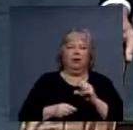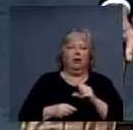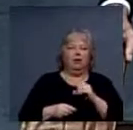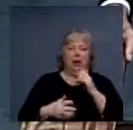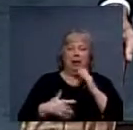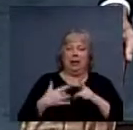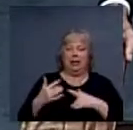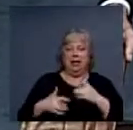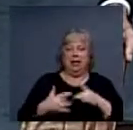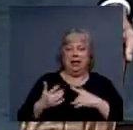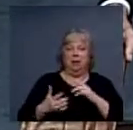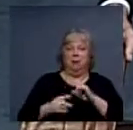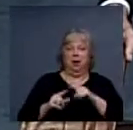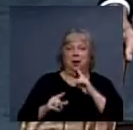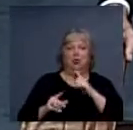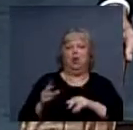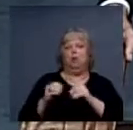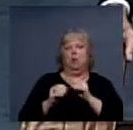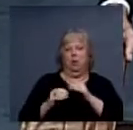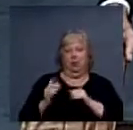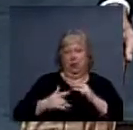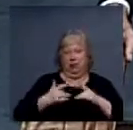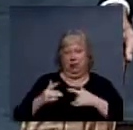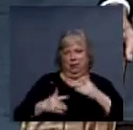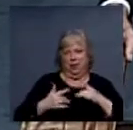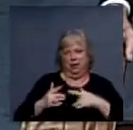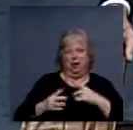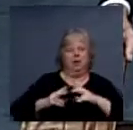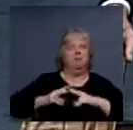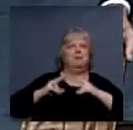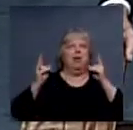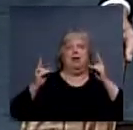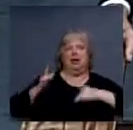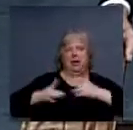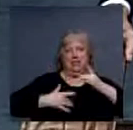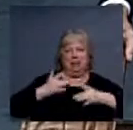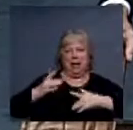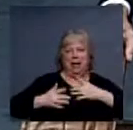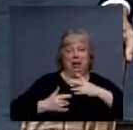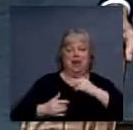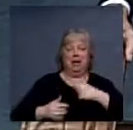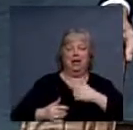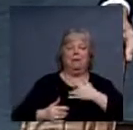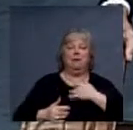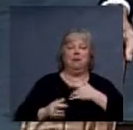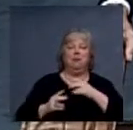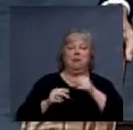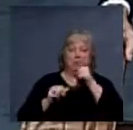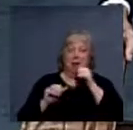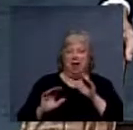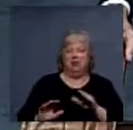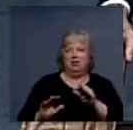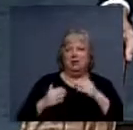is an understatement. I'm very, very excited about this, and I feel very blessed for the opportunity. So thank you very